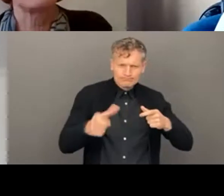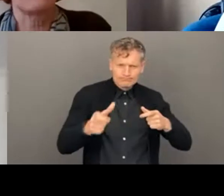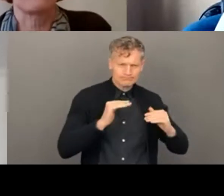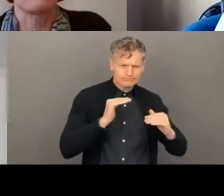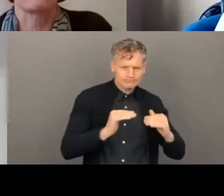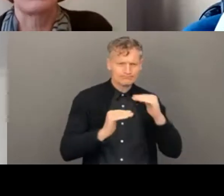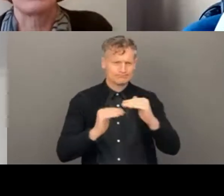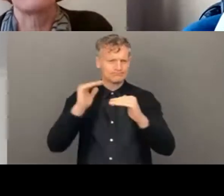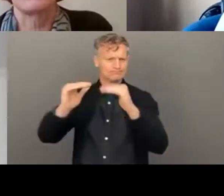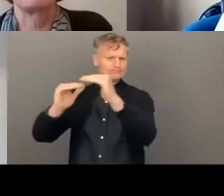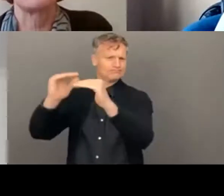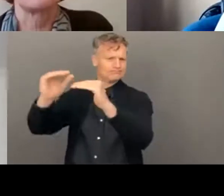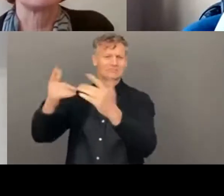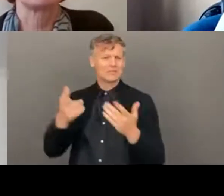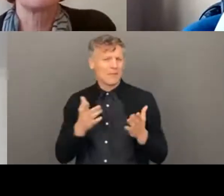proactive or